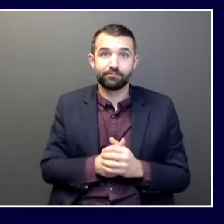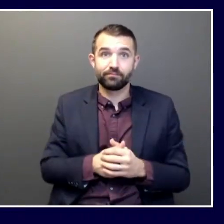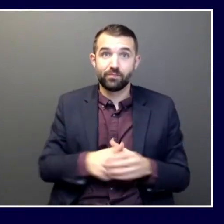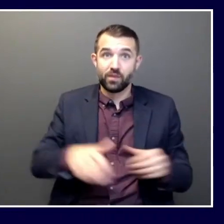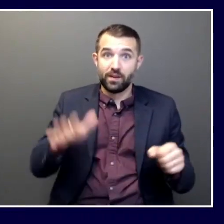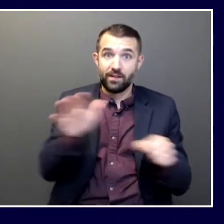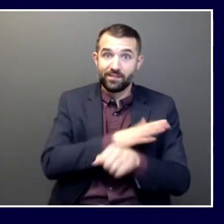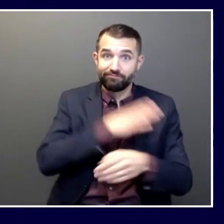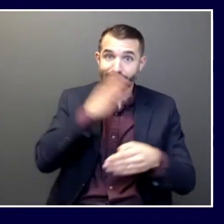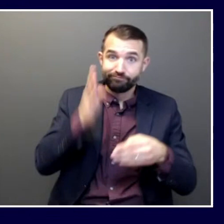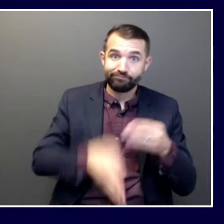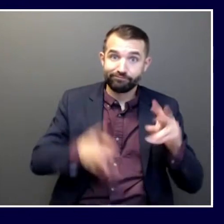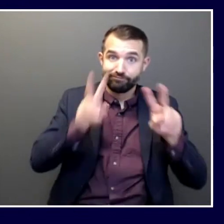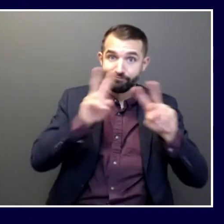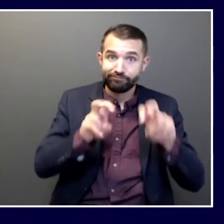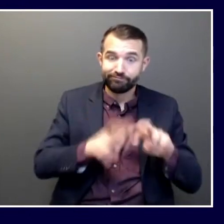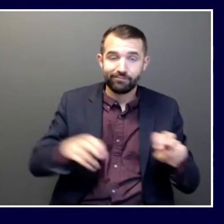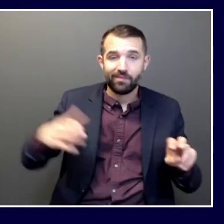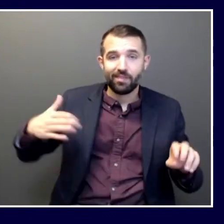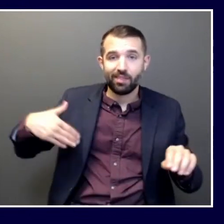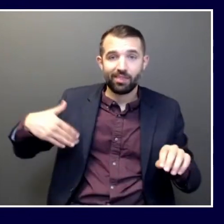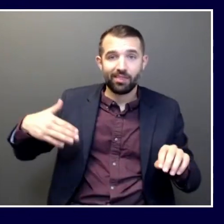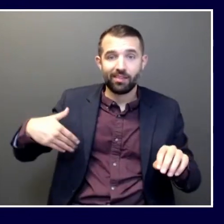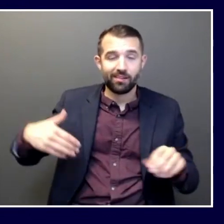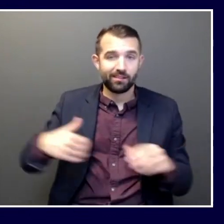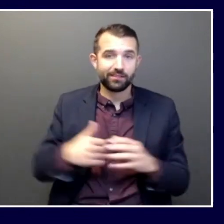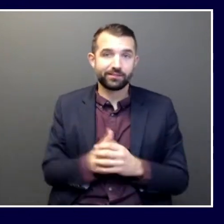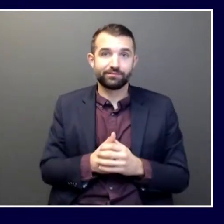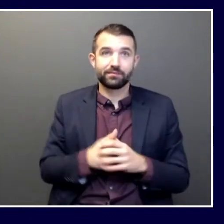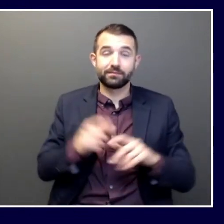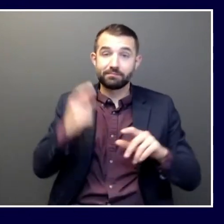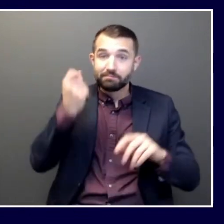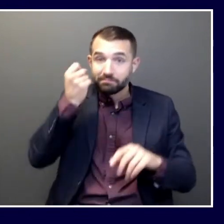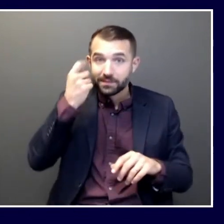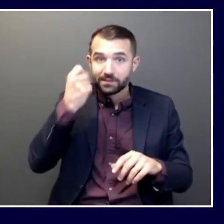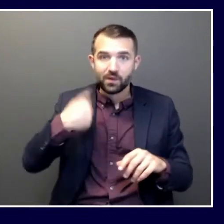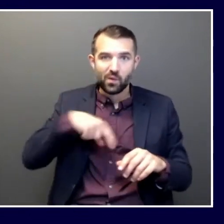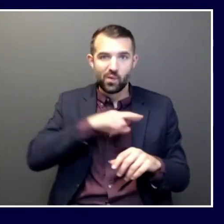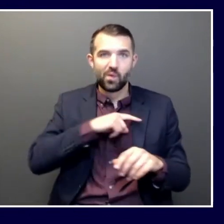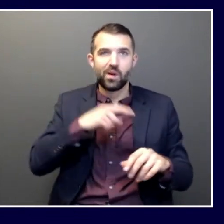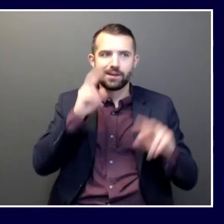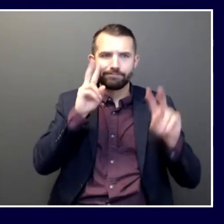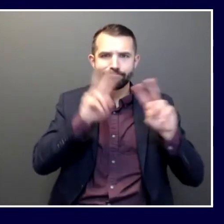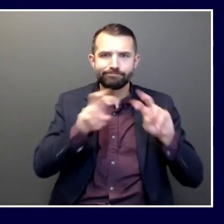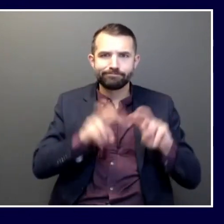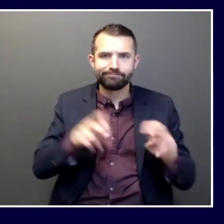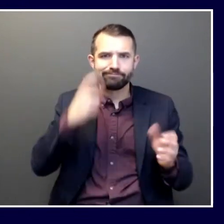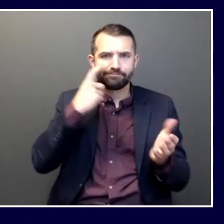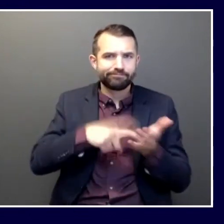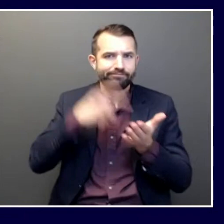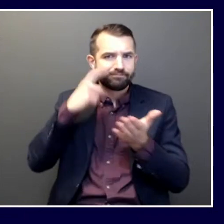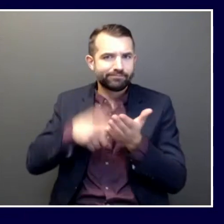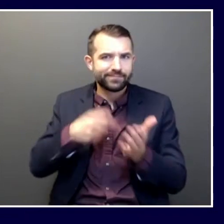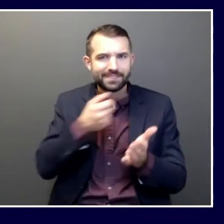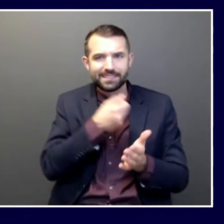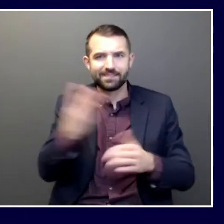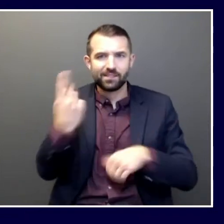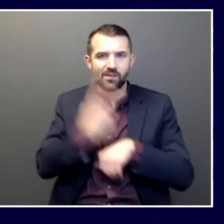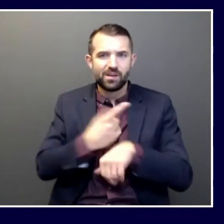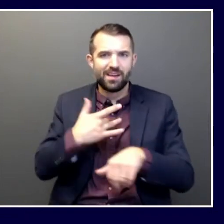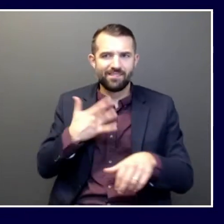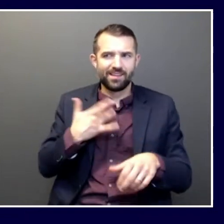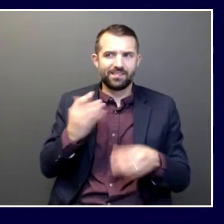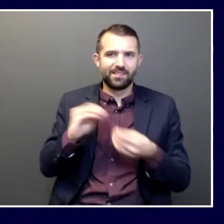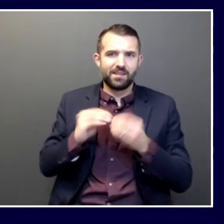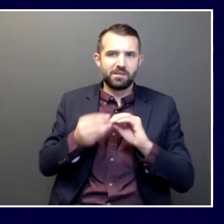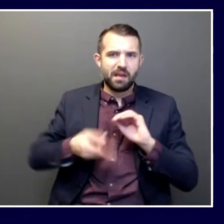today, but we are starting to take a closer look. We've seen that trend over the last several days, and we want to get a better handling and